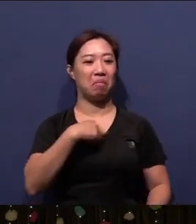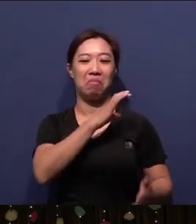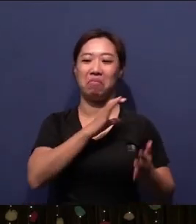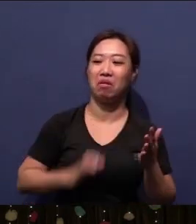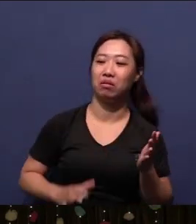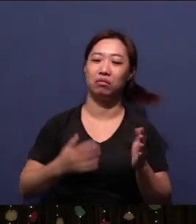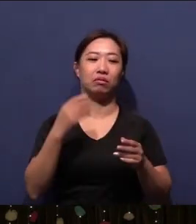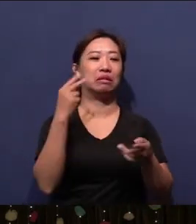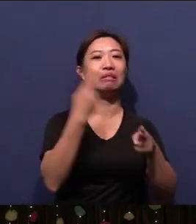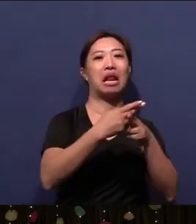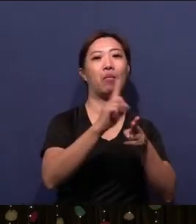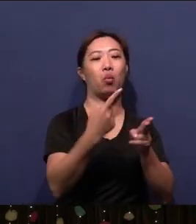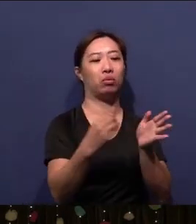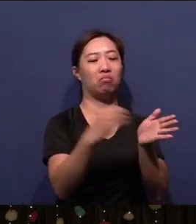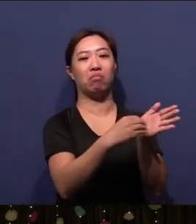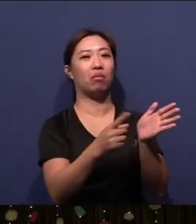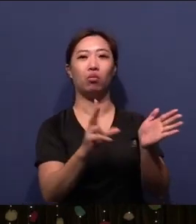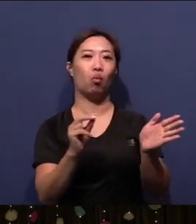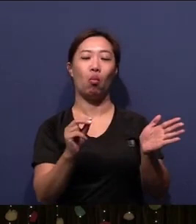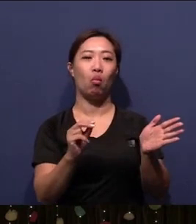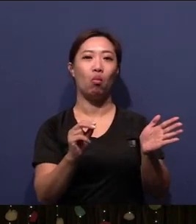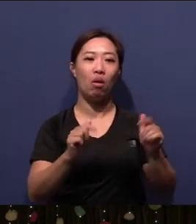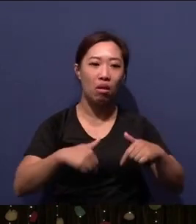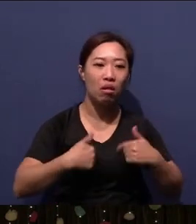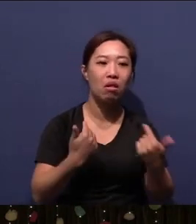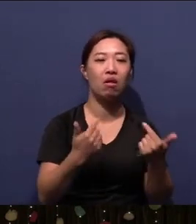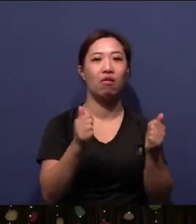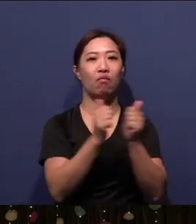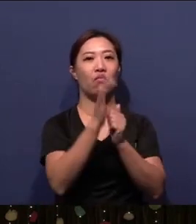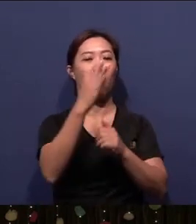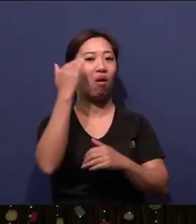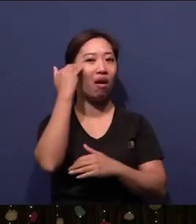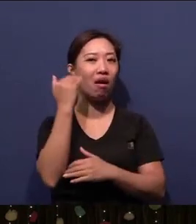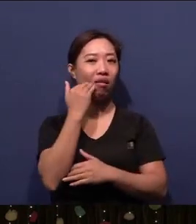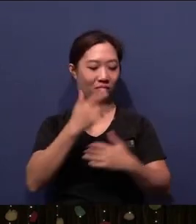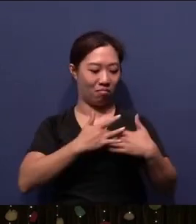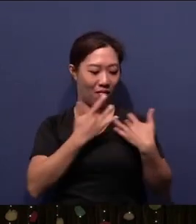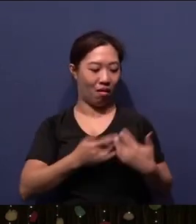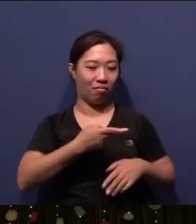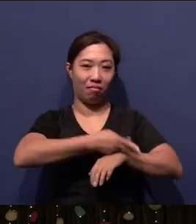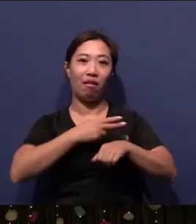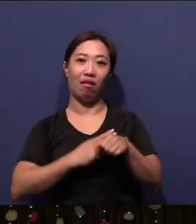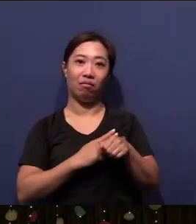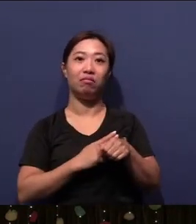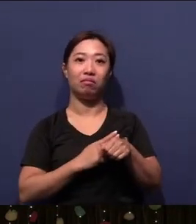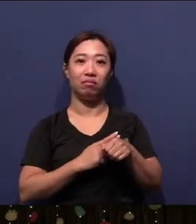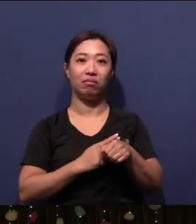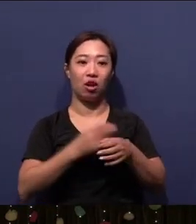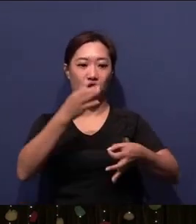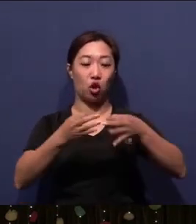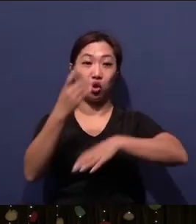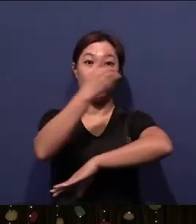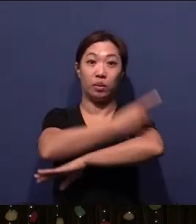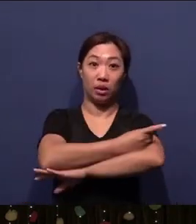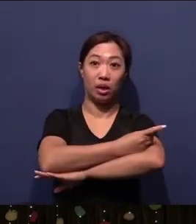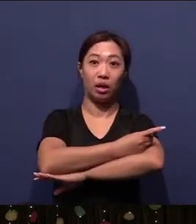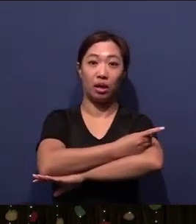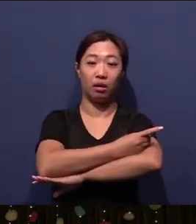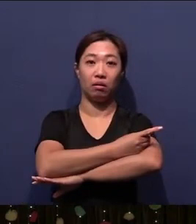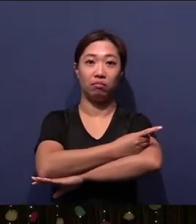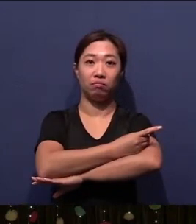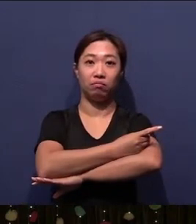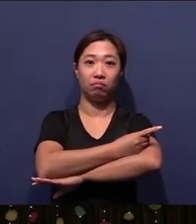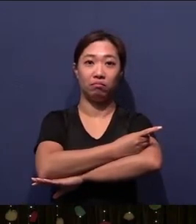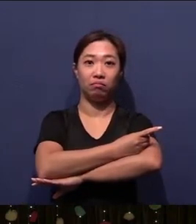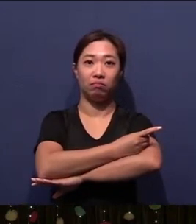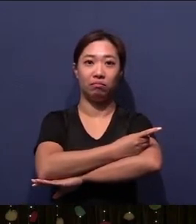And live as a Christian with head, heart, and hands. At Judgment Day,